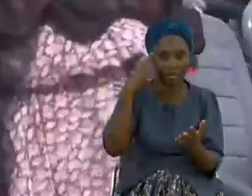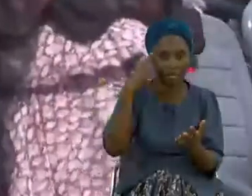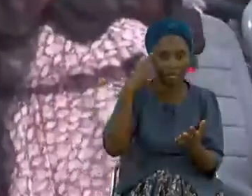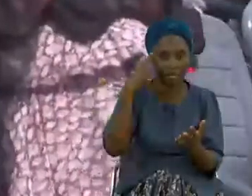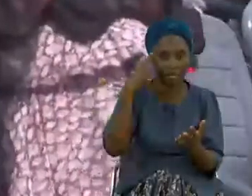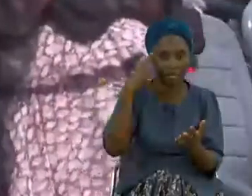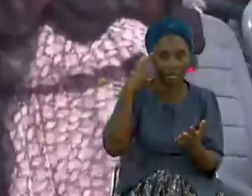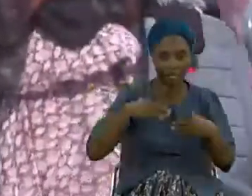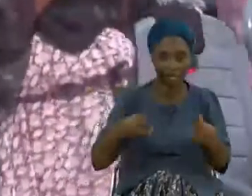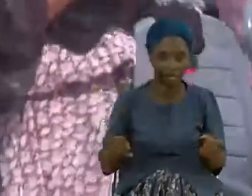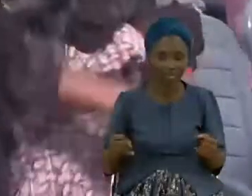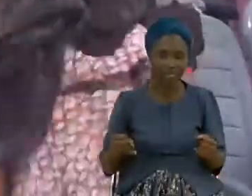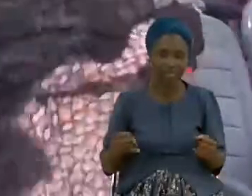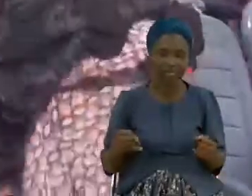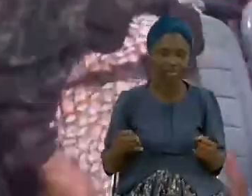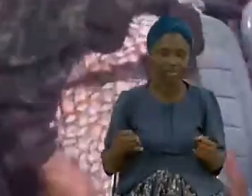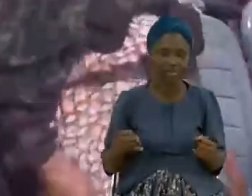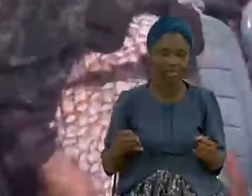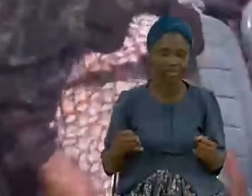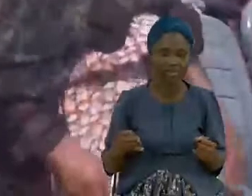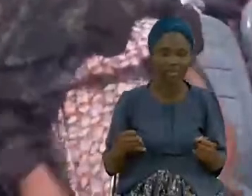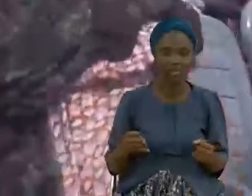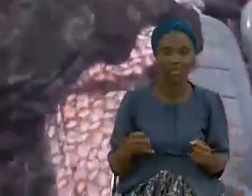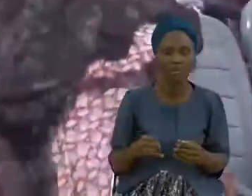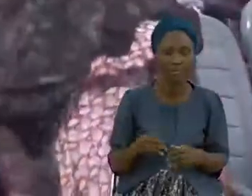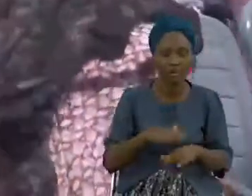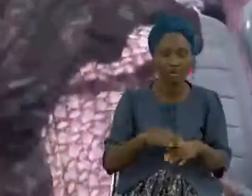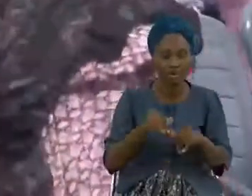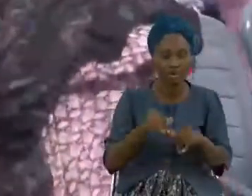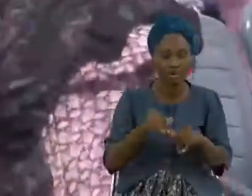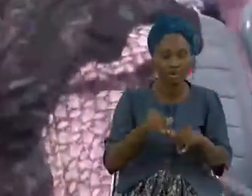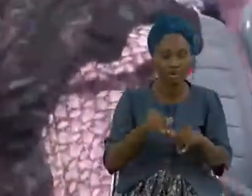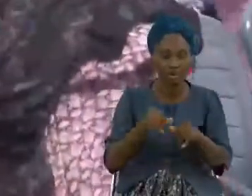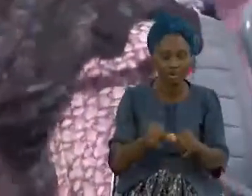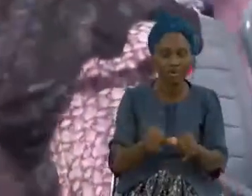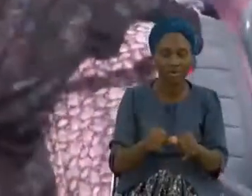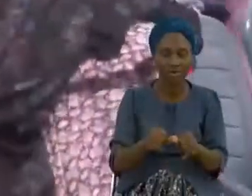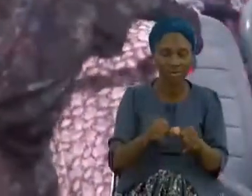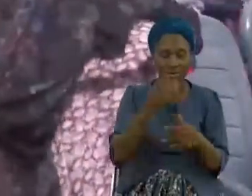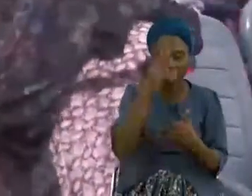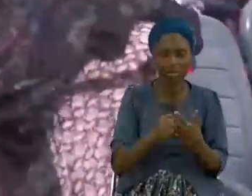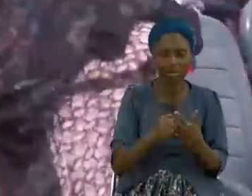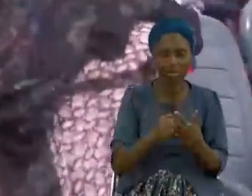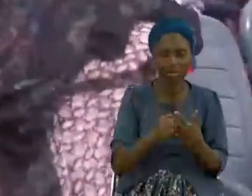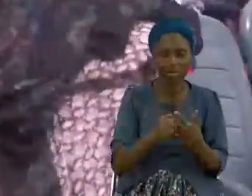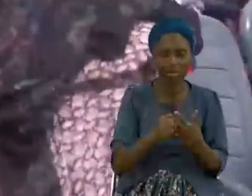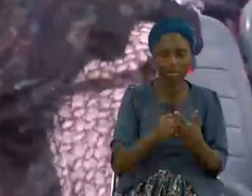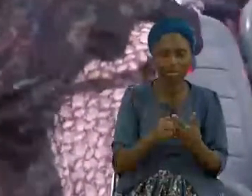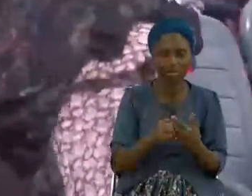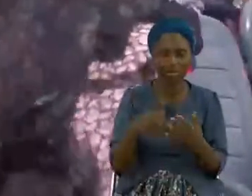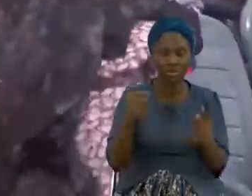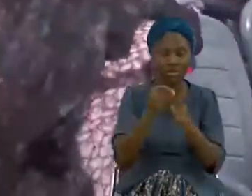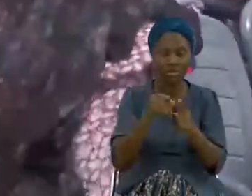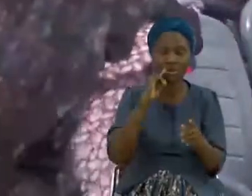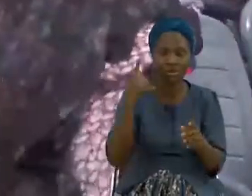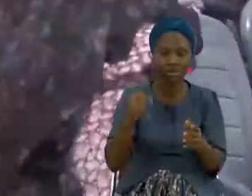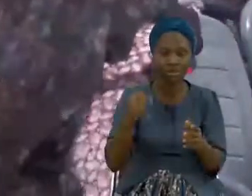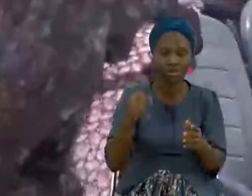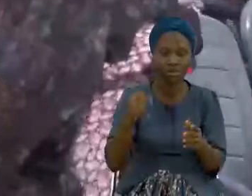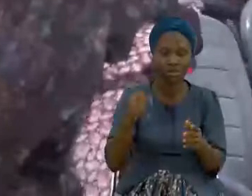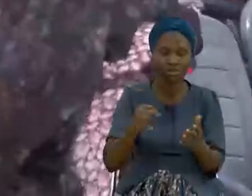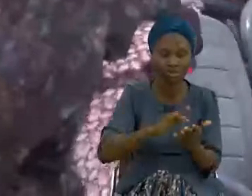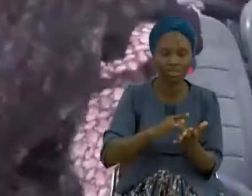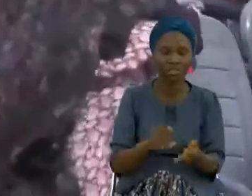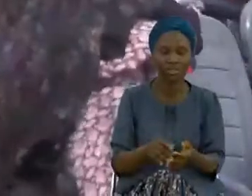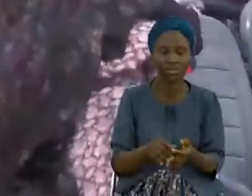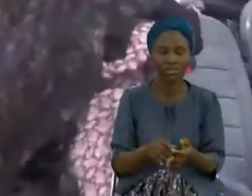the word is the medicine taking the word accept the word believe the